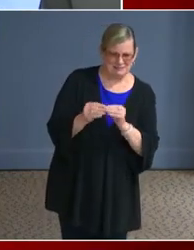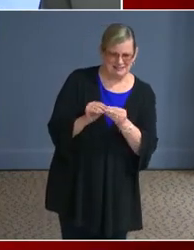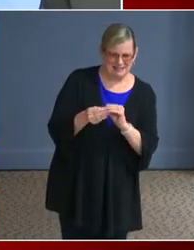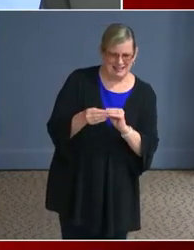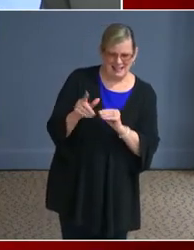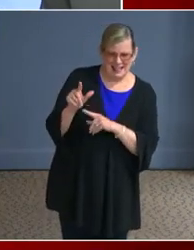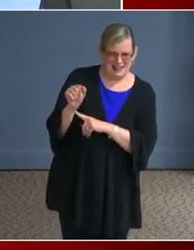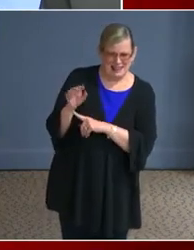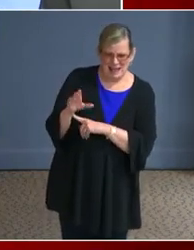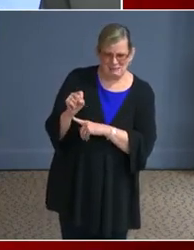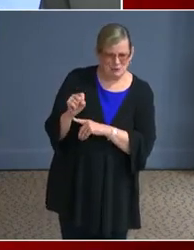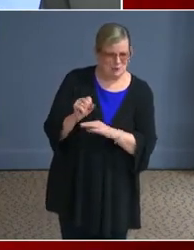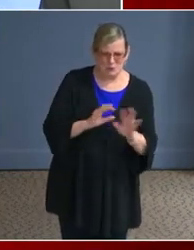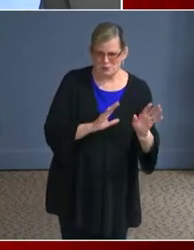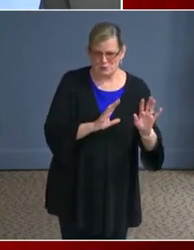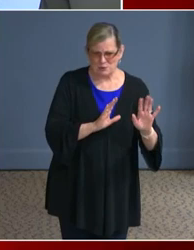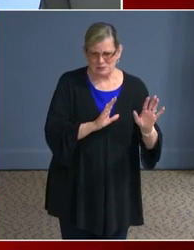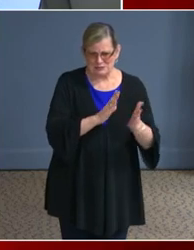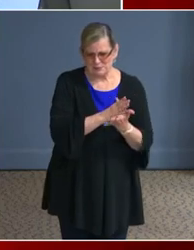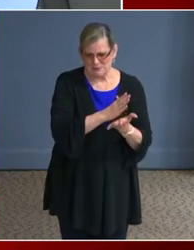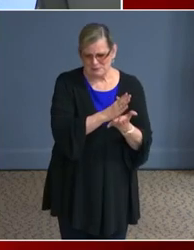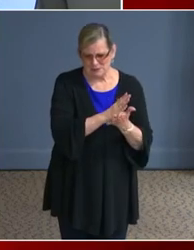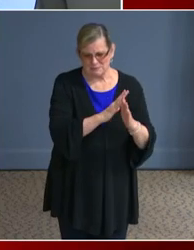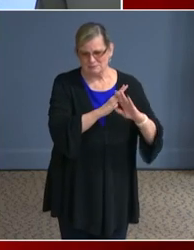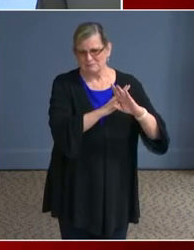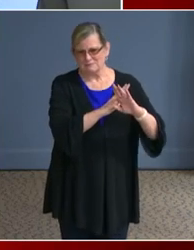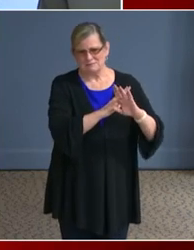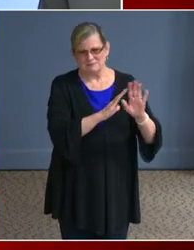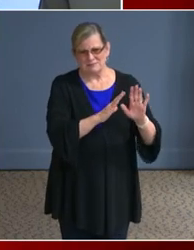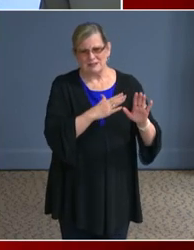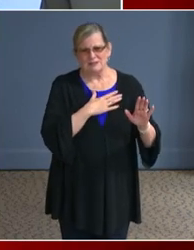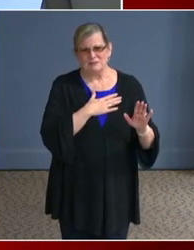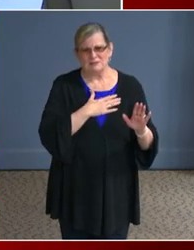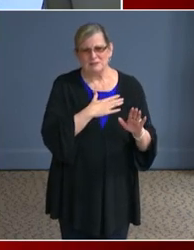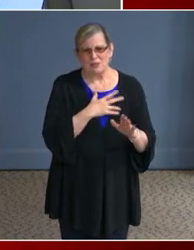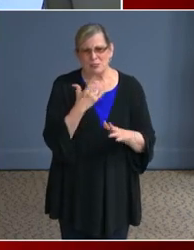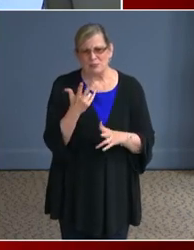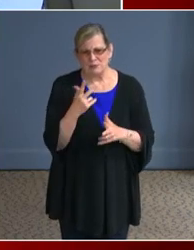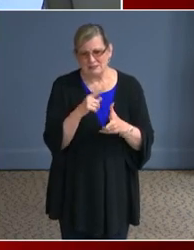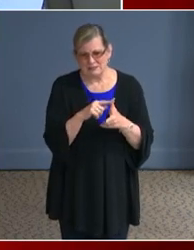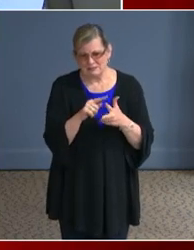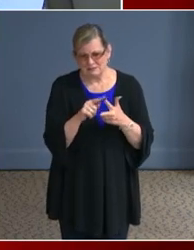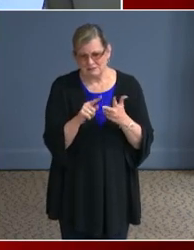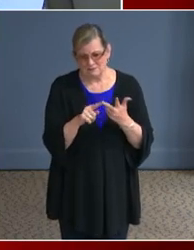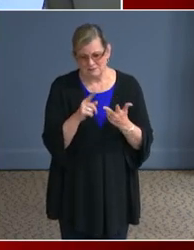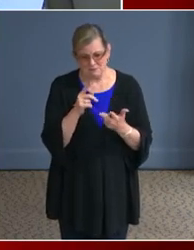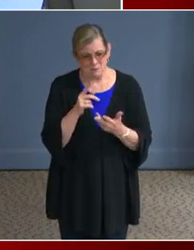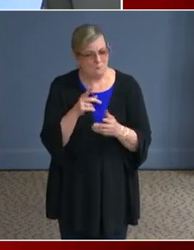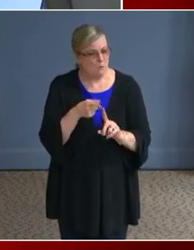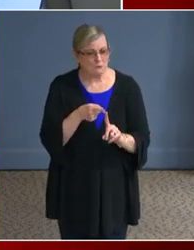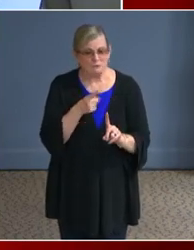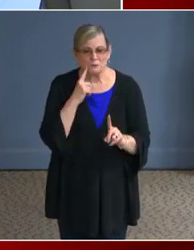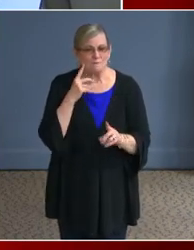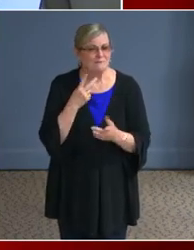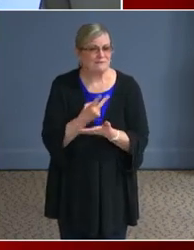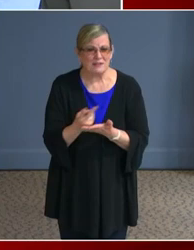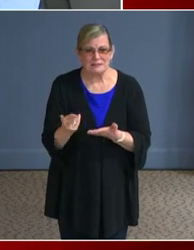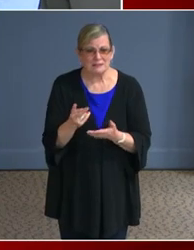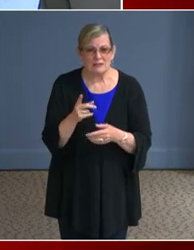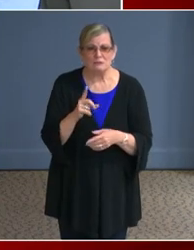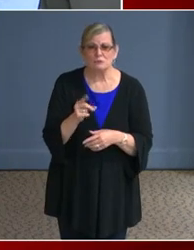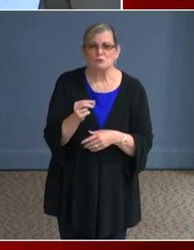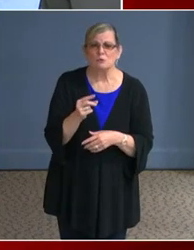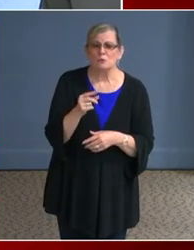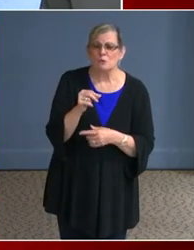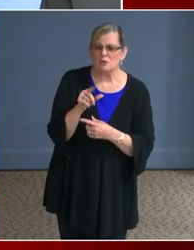No. There's potentially 3 points of failure. This had to do with the actual tool, for lack